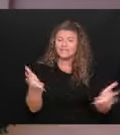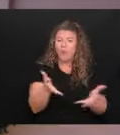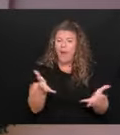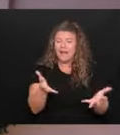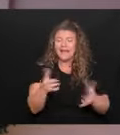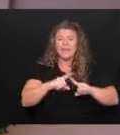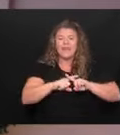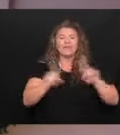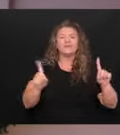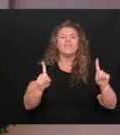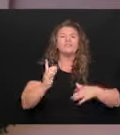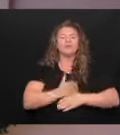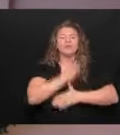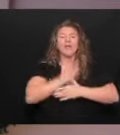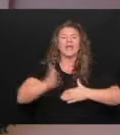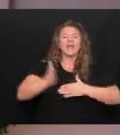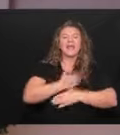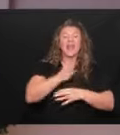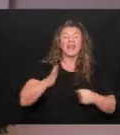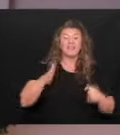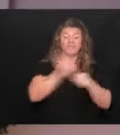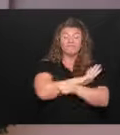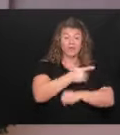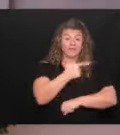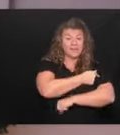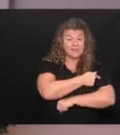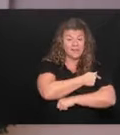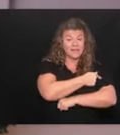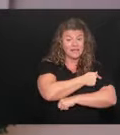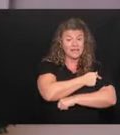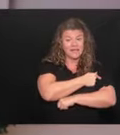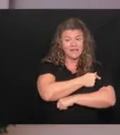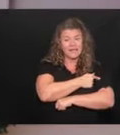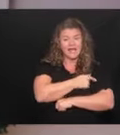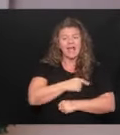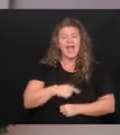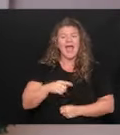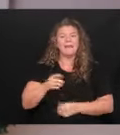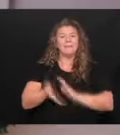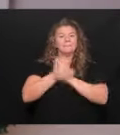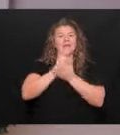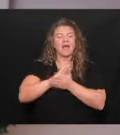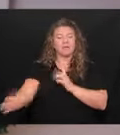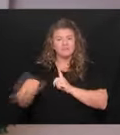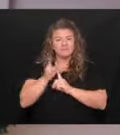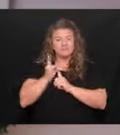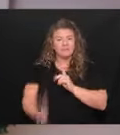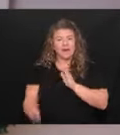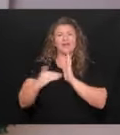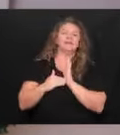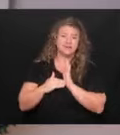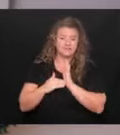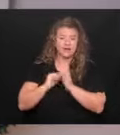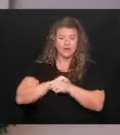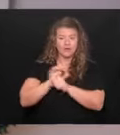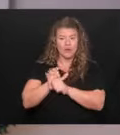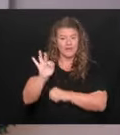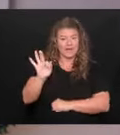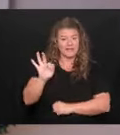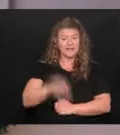between perhaps being fully vaccinated and getting reinfected with COVID-19, which we've